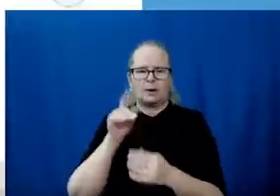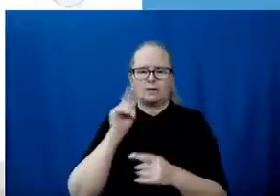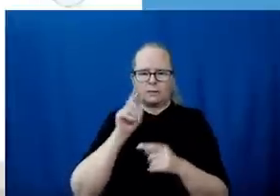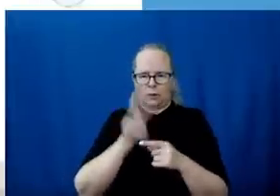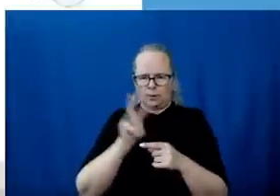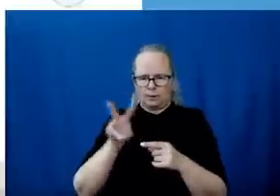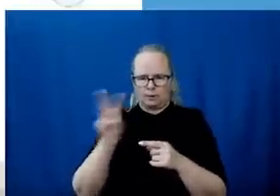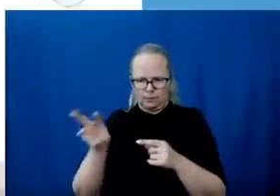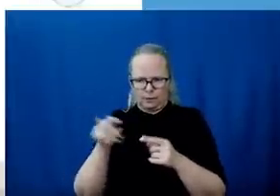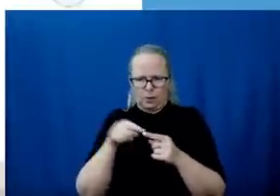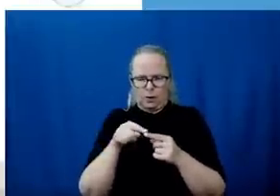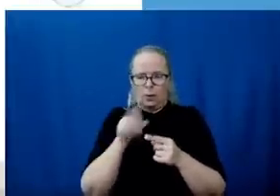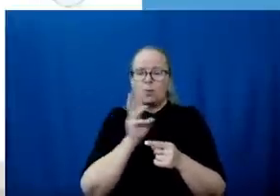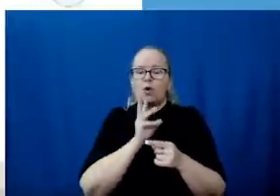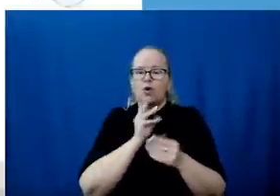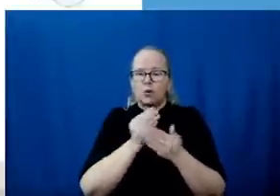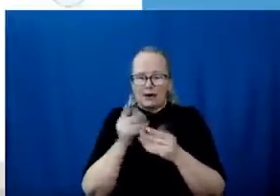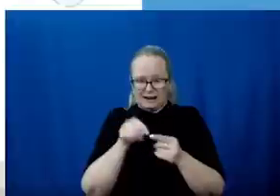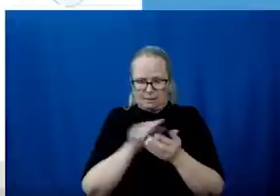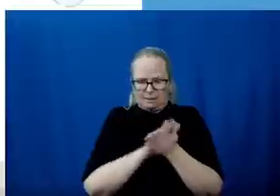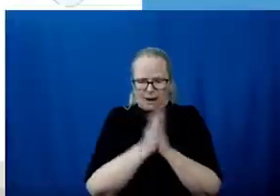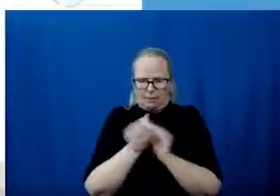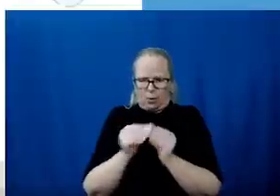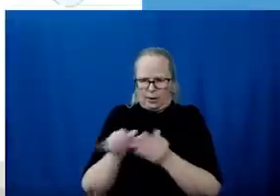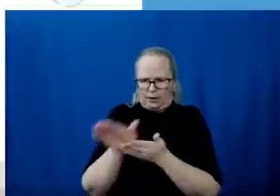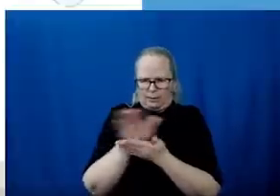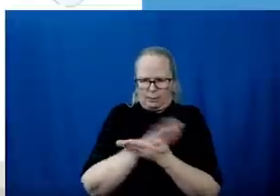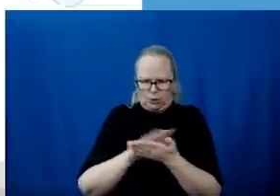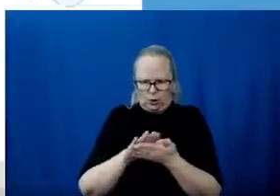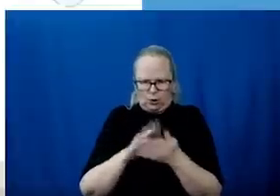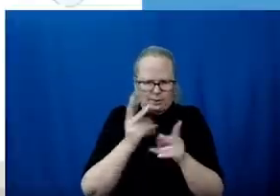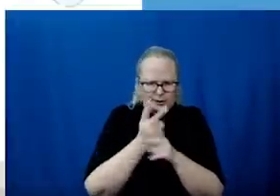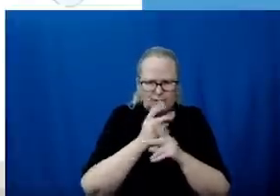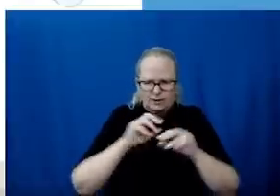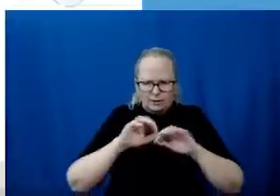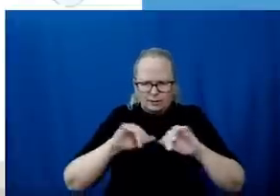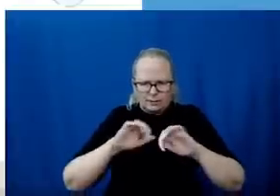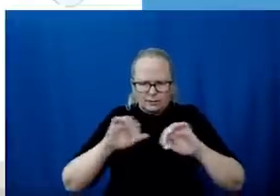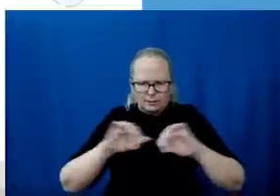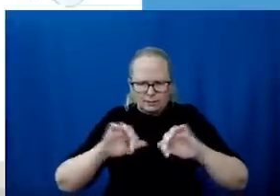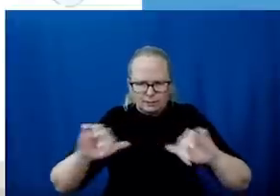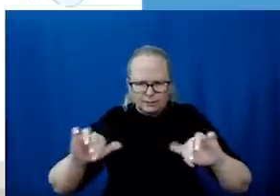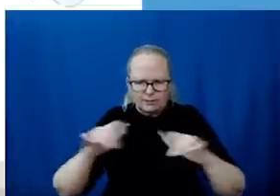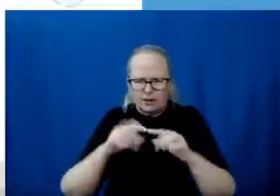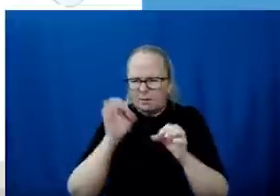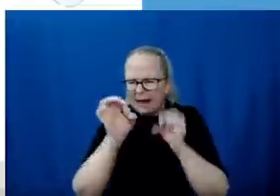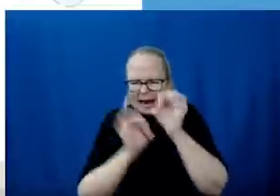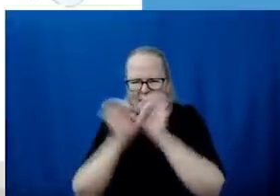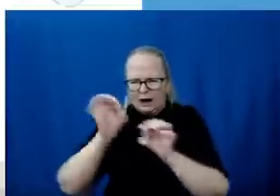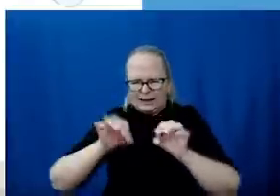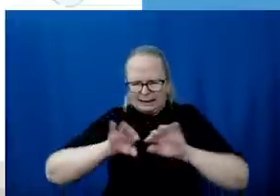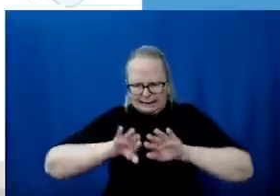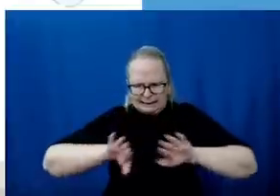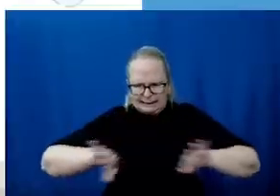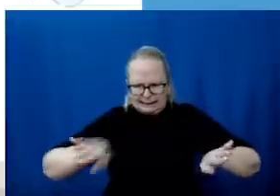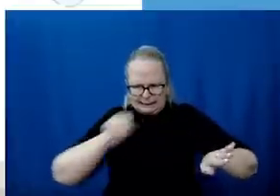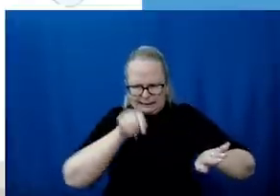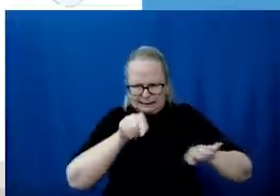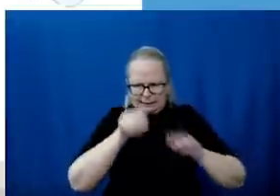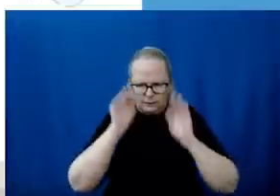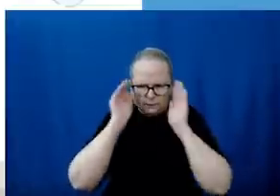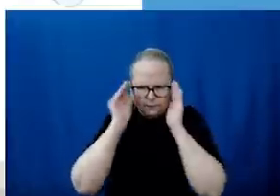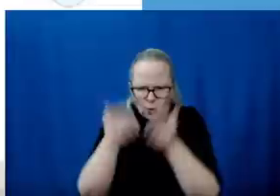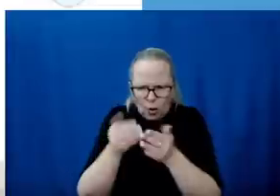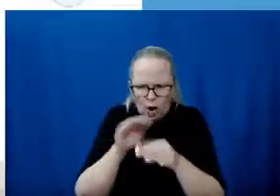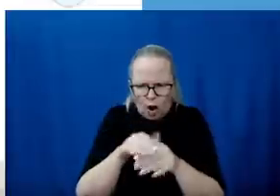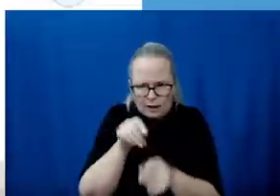purify the wastewater sample of impurities and remove factors that inhibit molecular signature detection